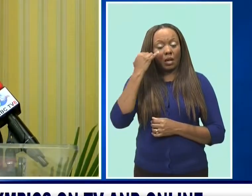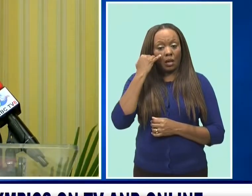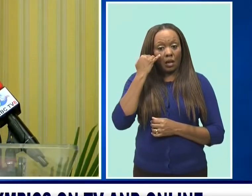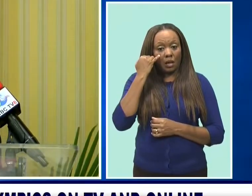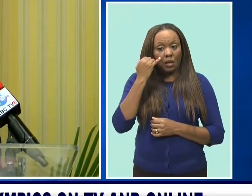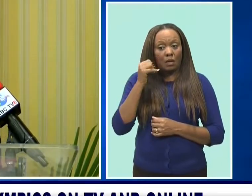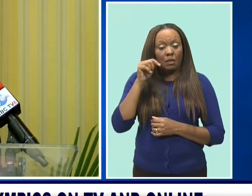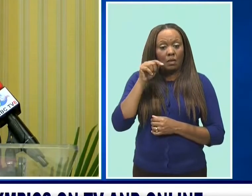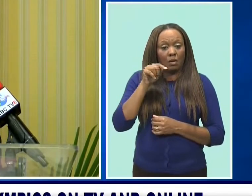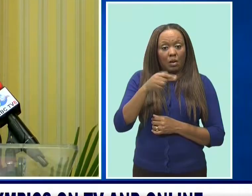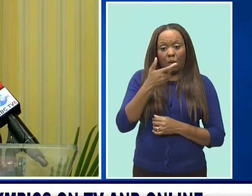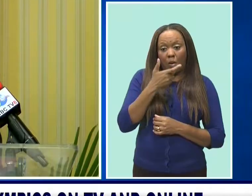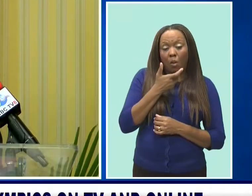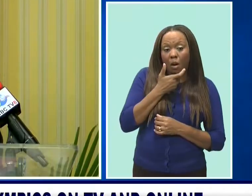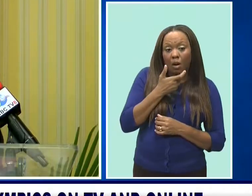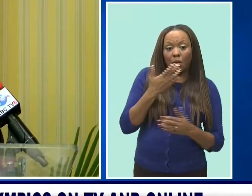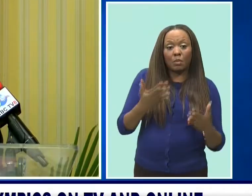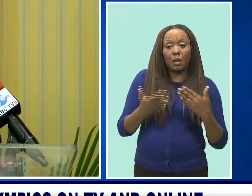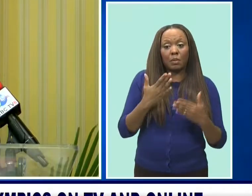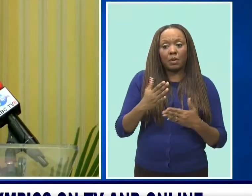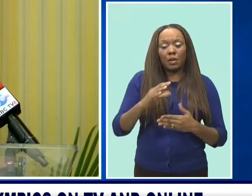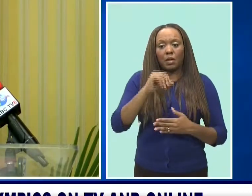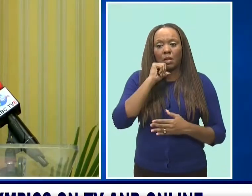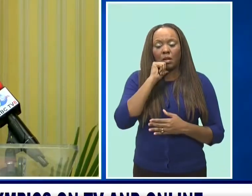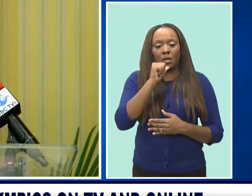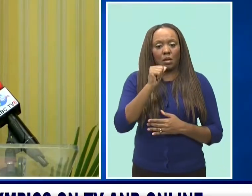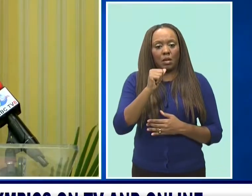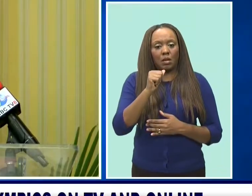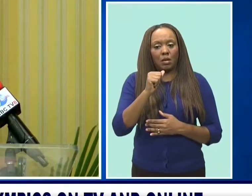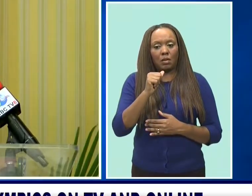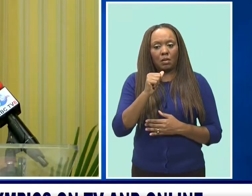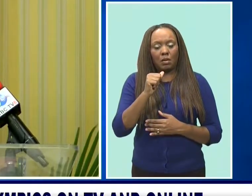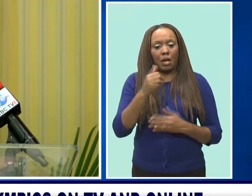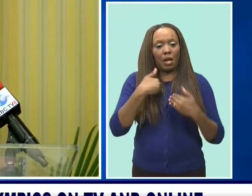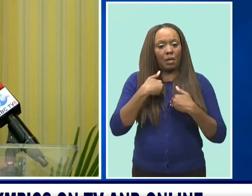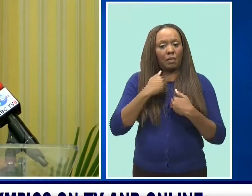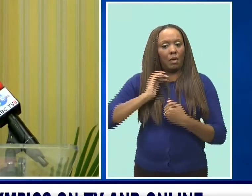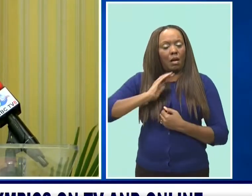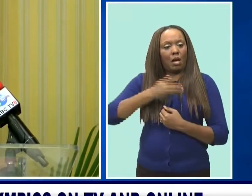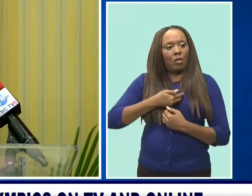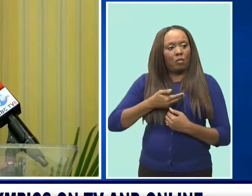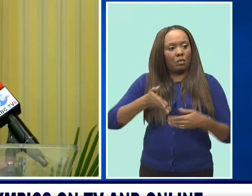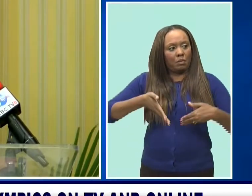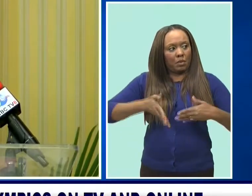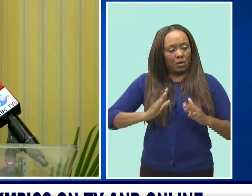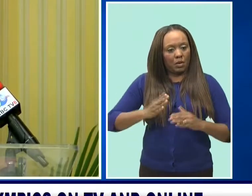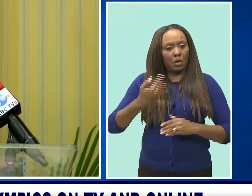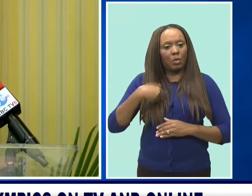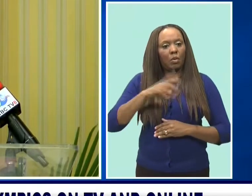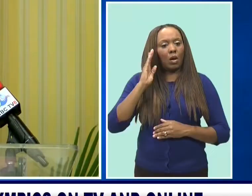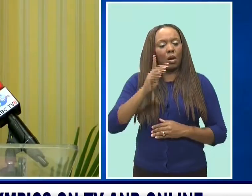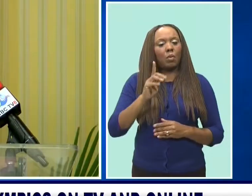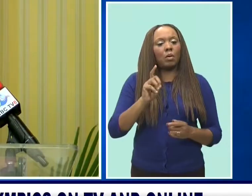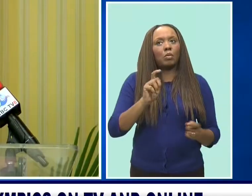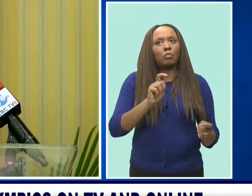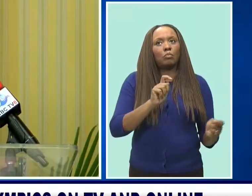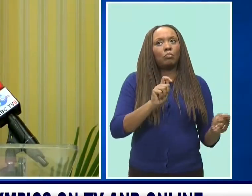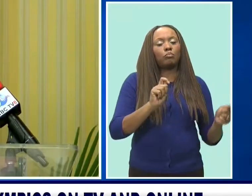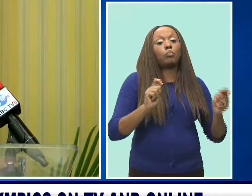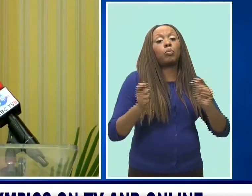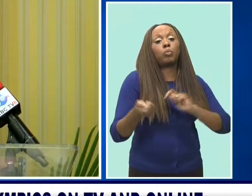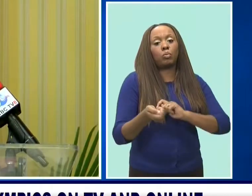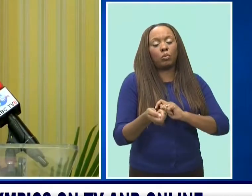without our permission, please call the Caribbean Broadcasting Corporation. we will switch you back over to